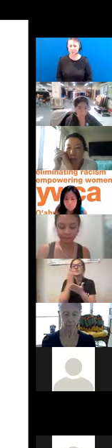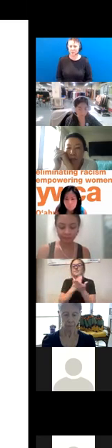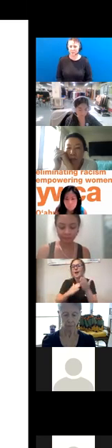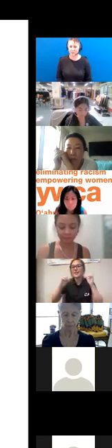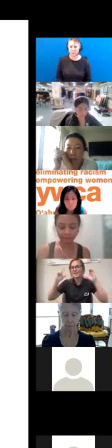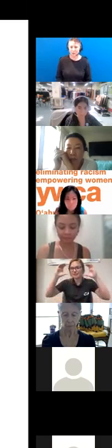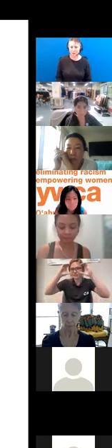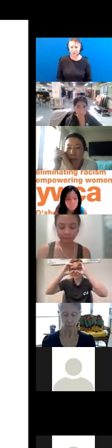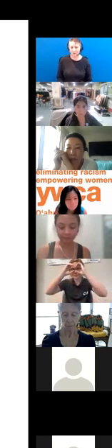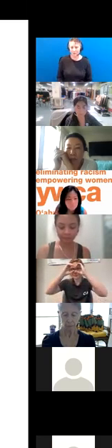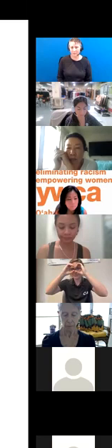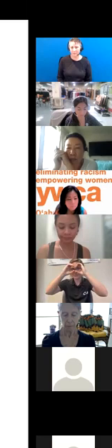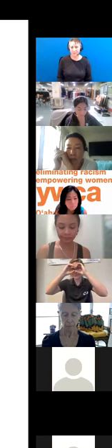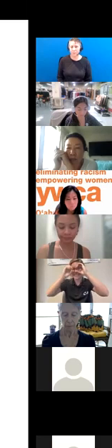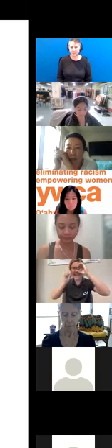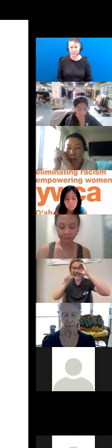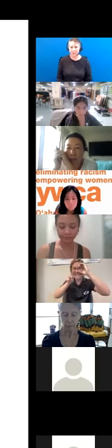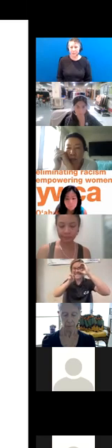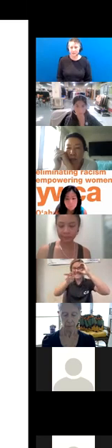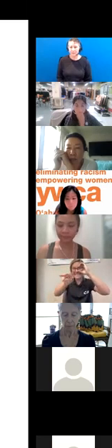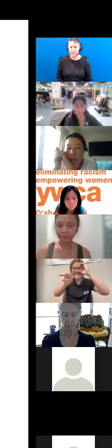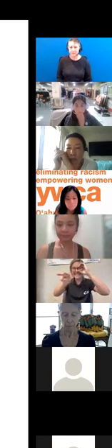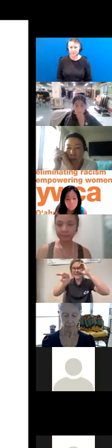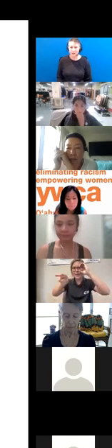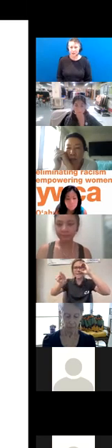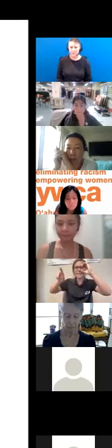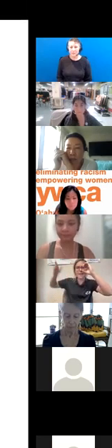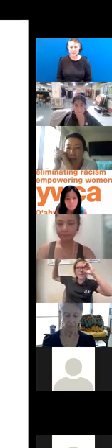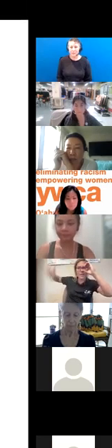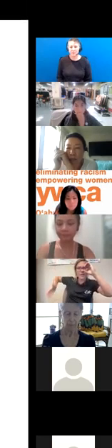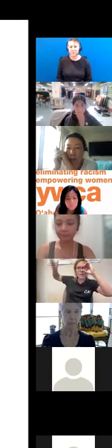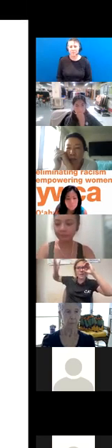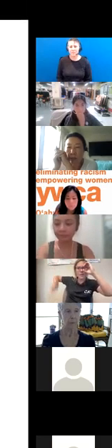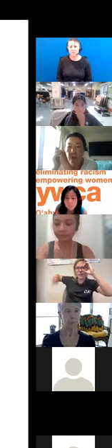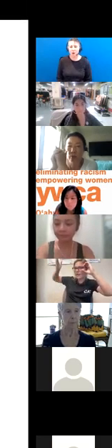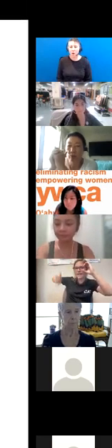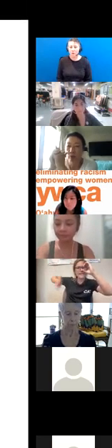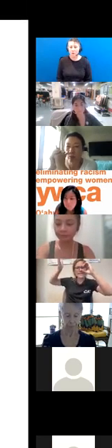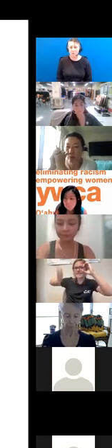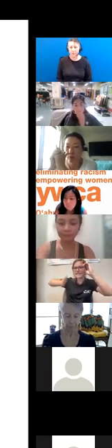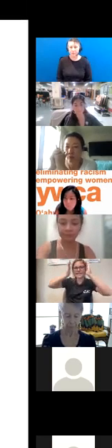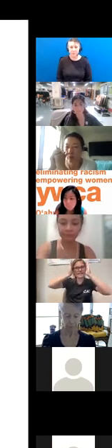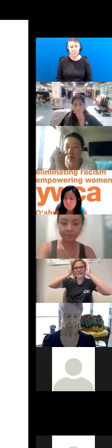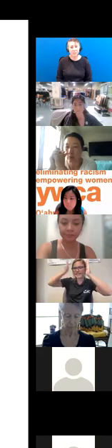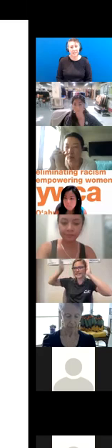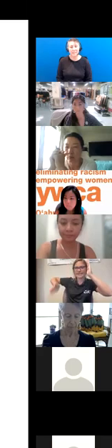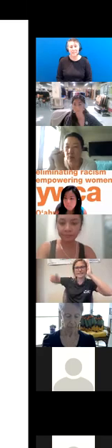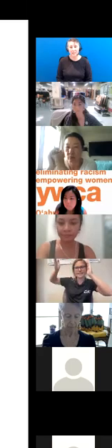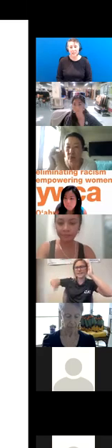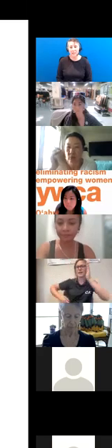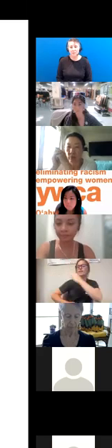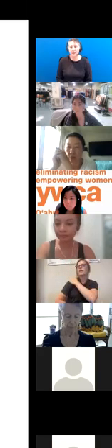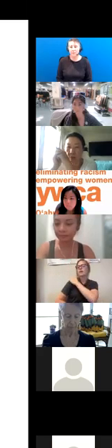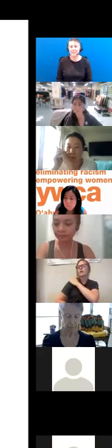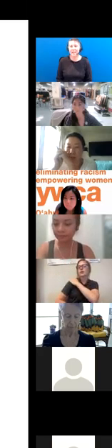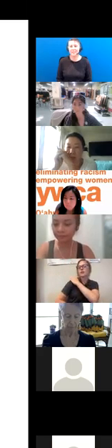and smaller and smaller field of vision, till sometimes people have a very small field of vision, so they can